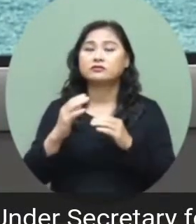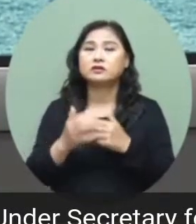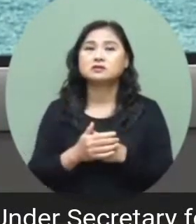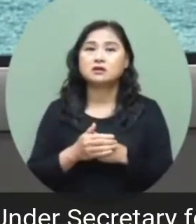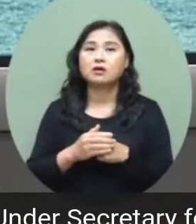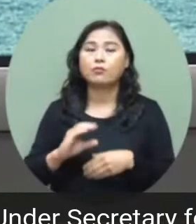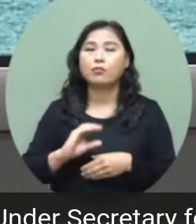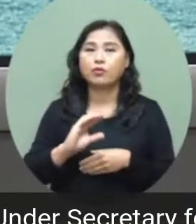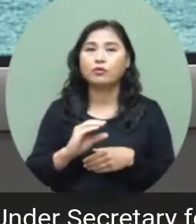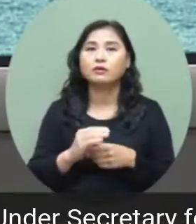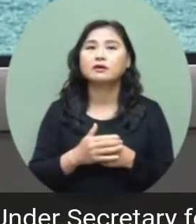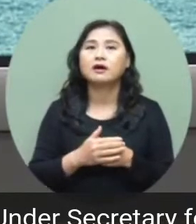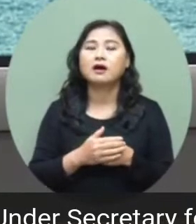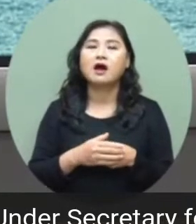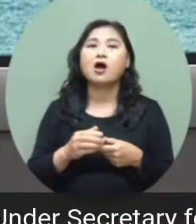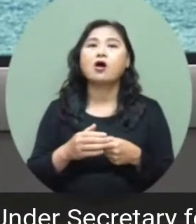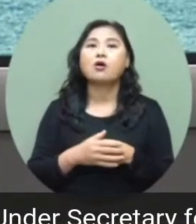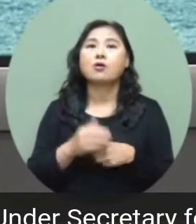of Health,